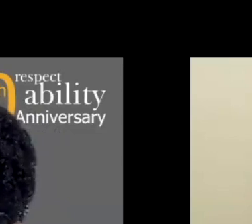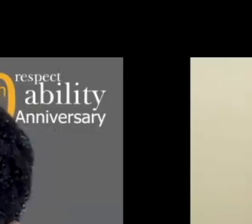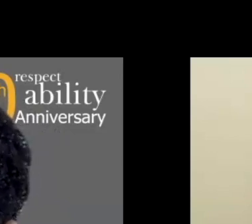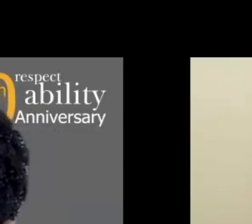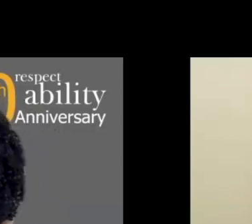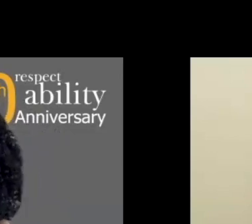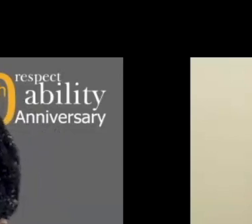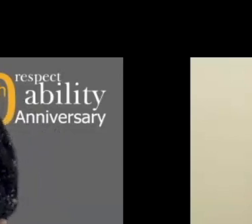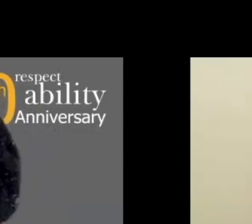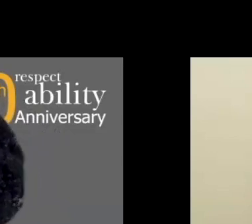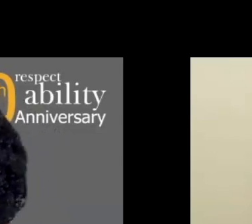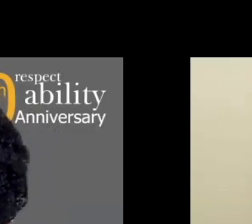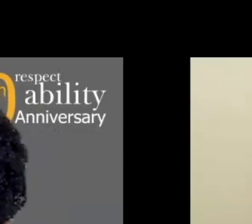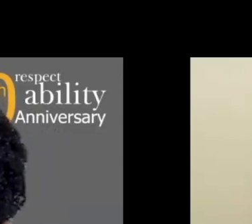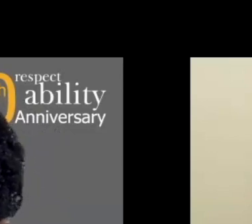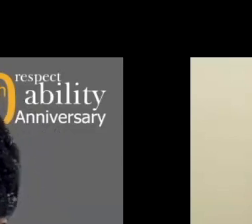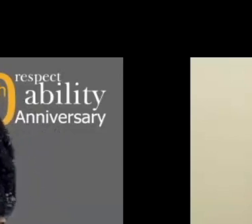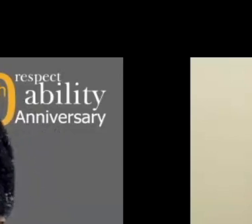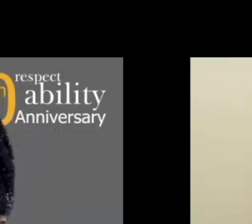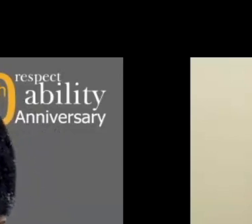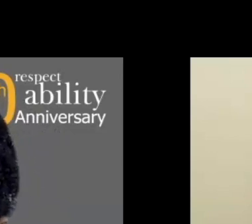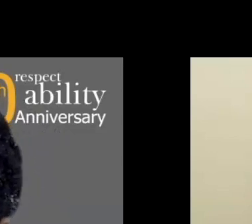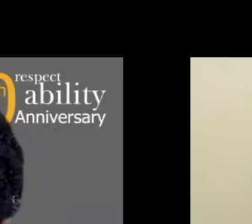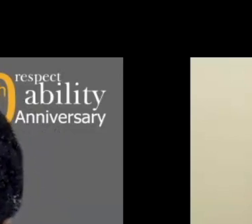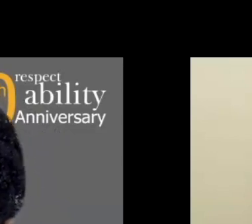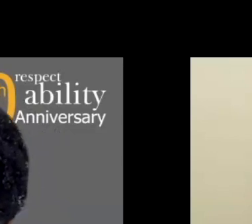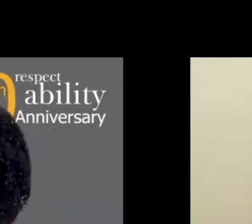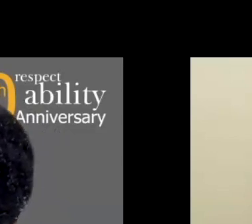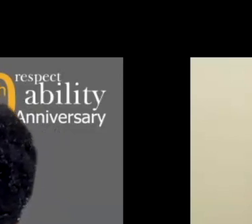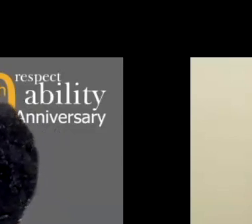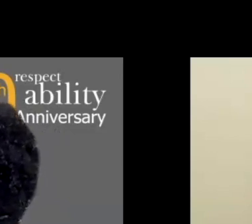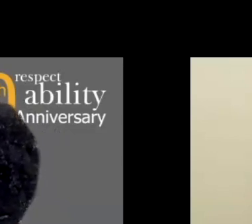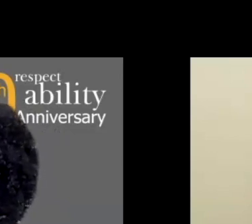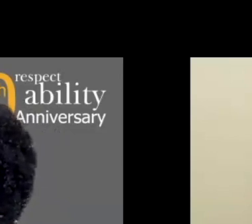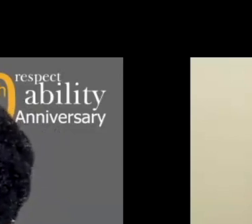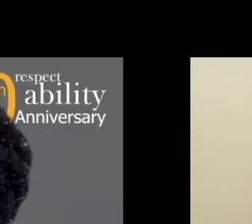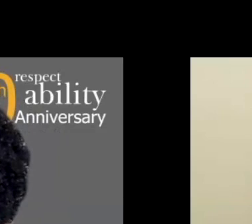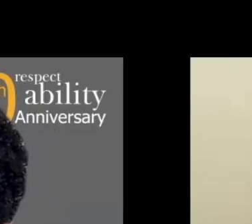joined in this conversation by some of our current